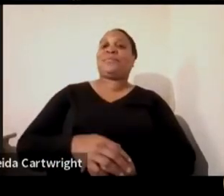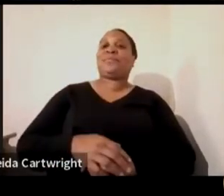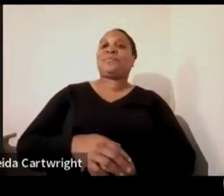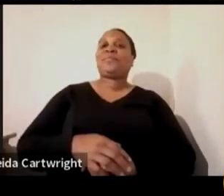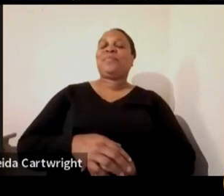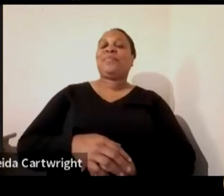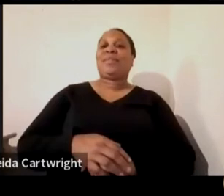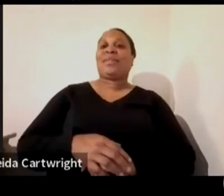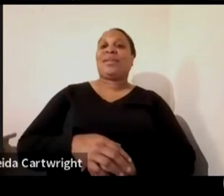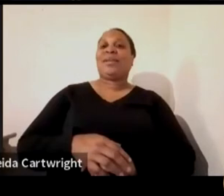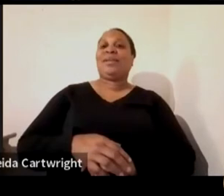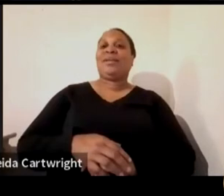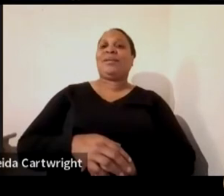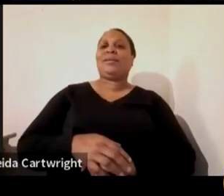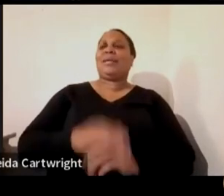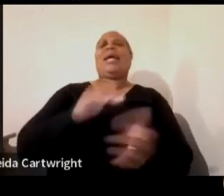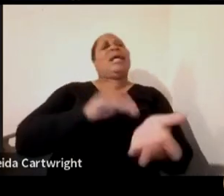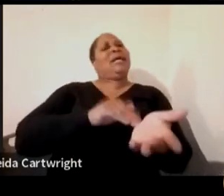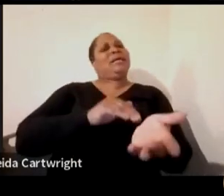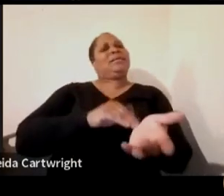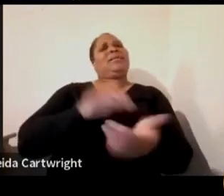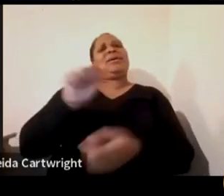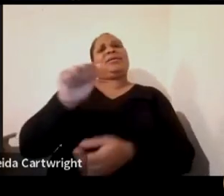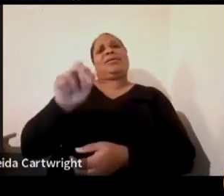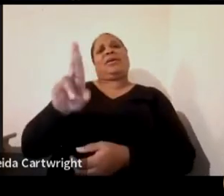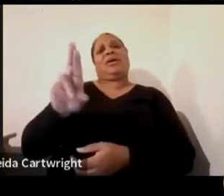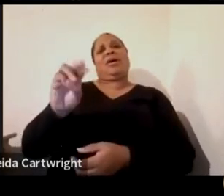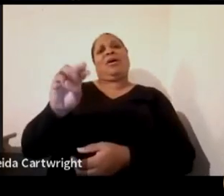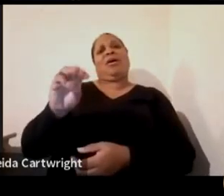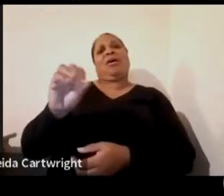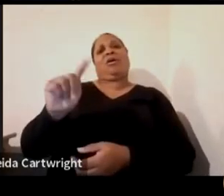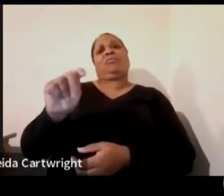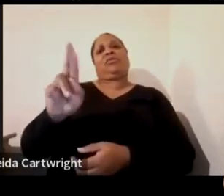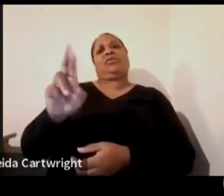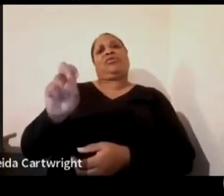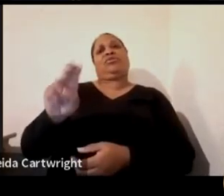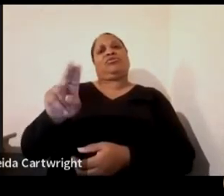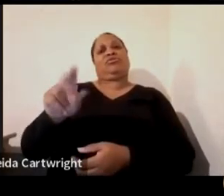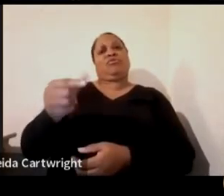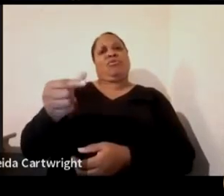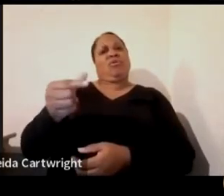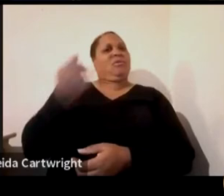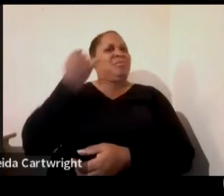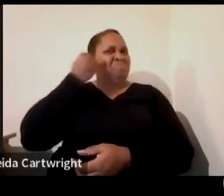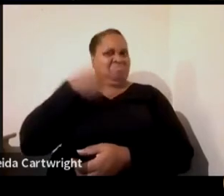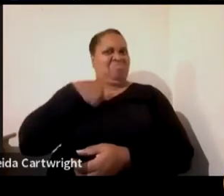So Dr. Armstrong, if I've had COVID-19, should I get the vaccine?